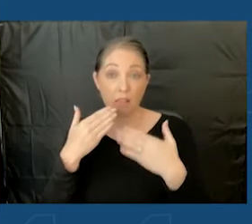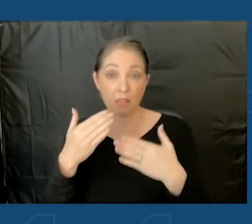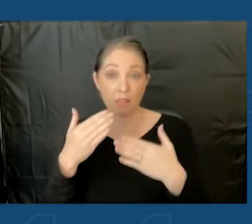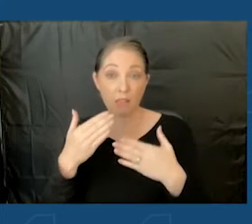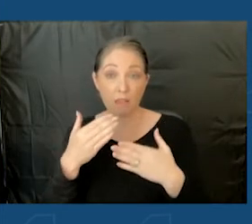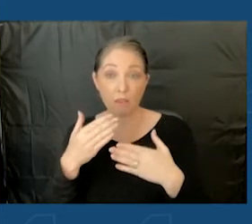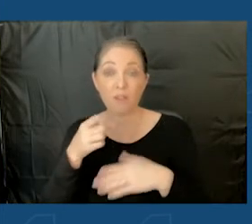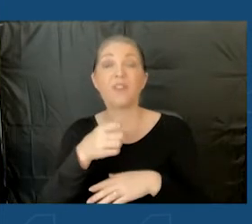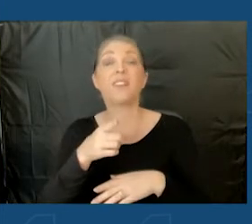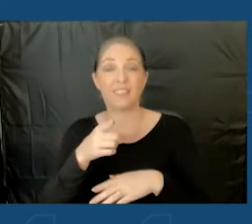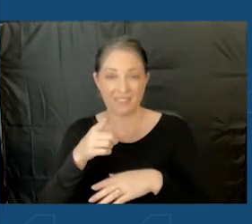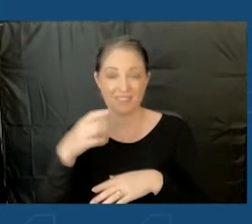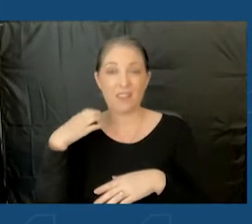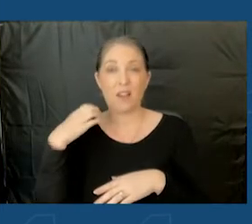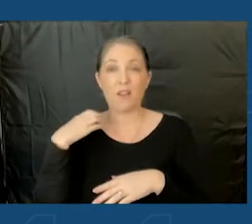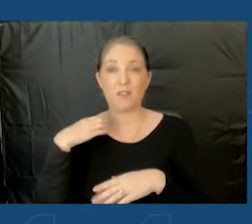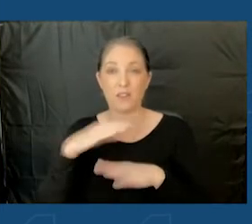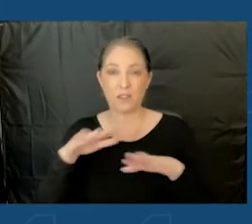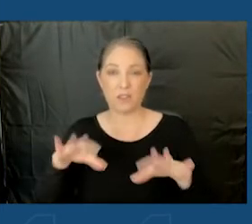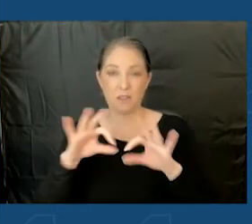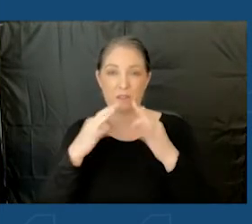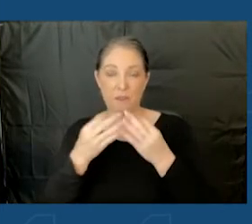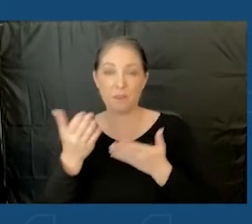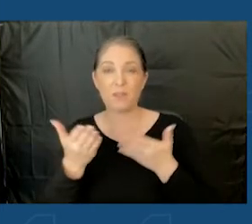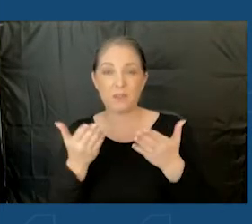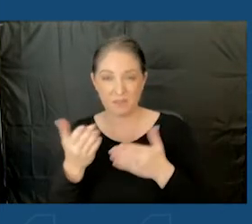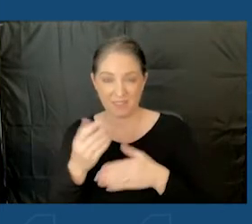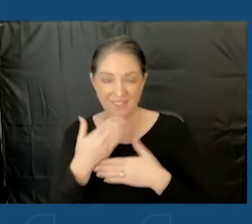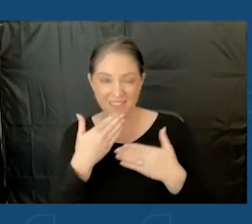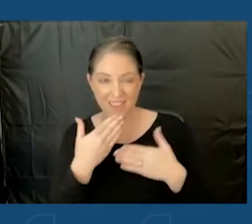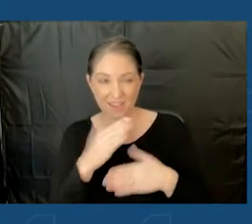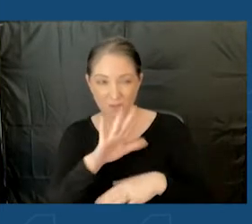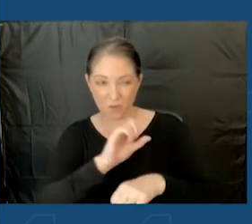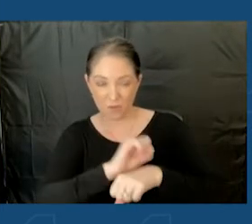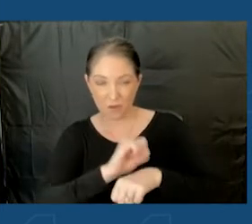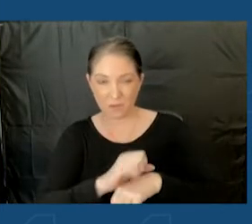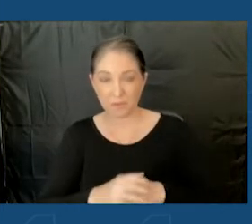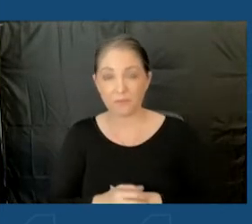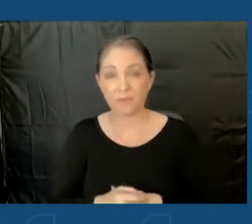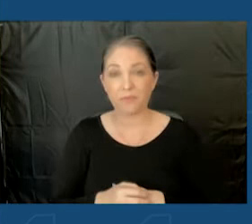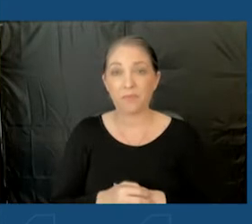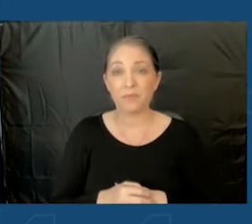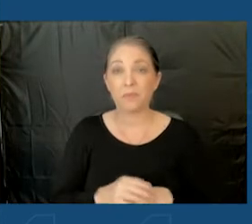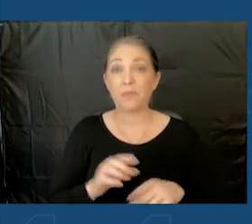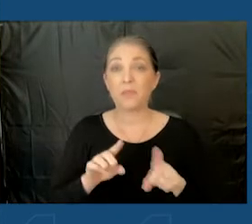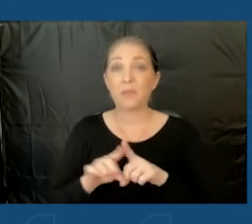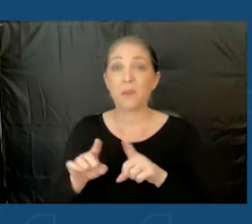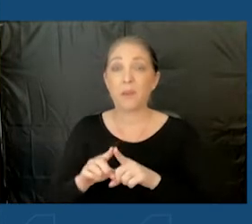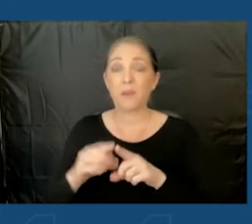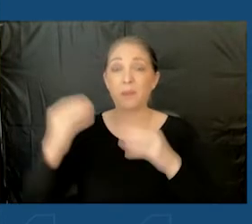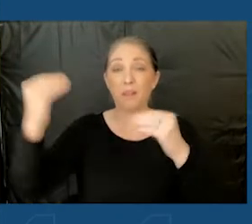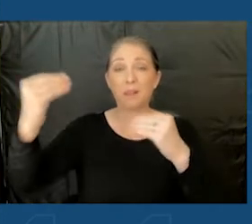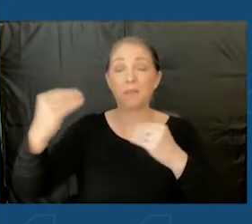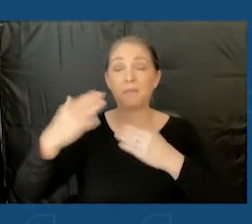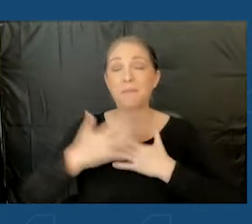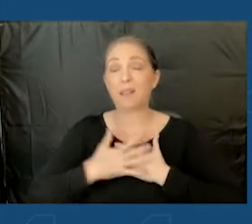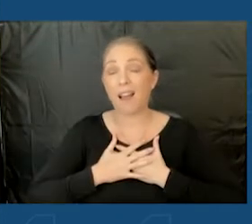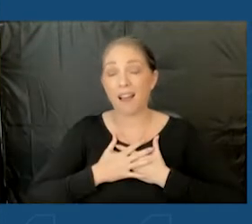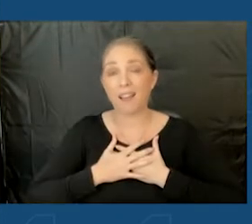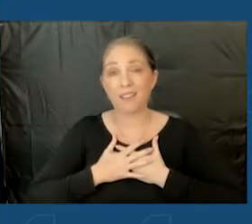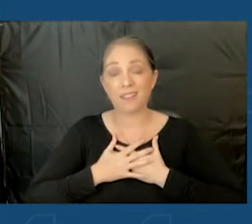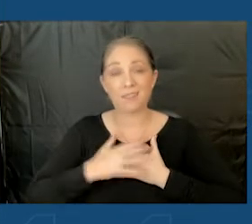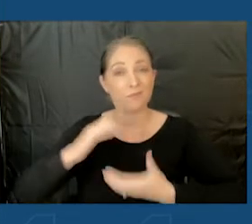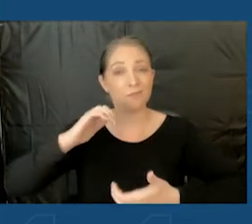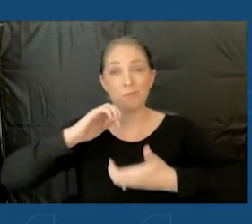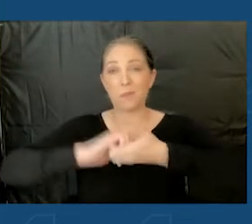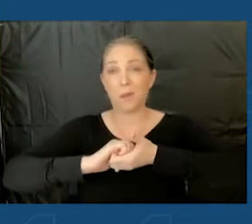the end. I want to thank her for what she does. Also, I am blessed to have great partners also in Washington, and none